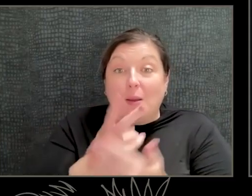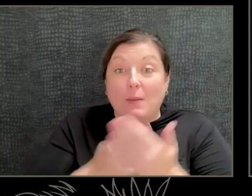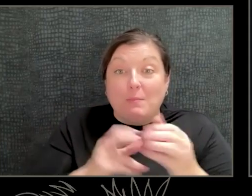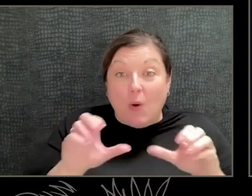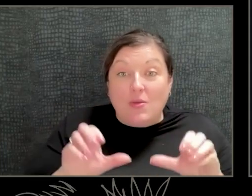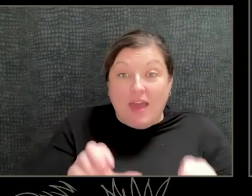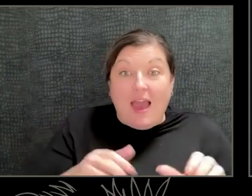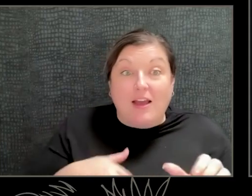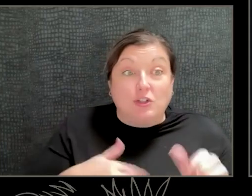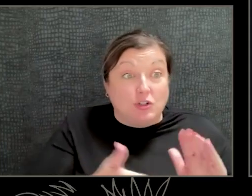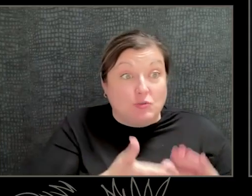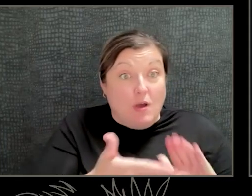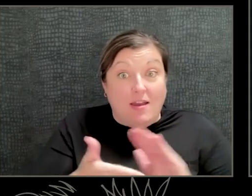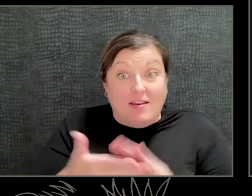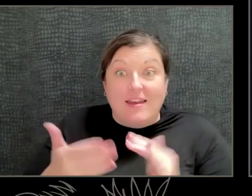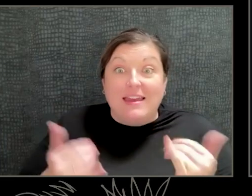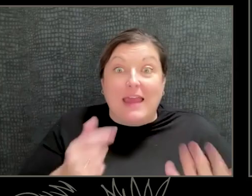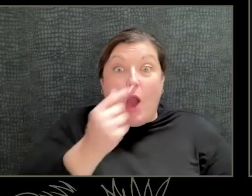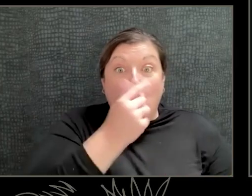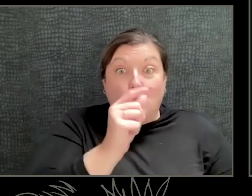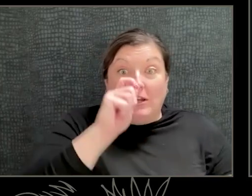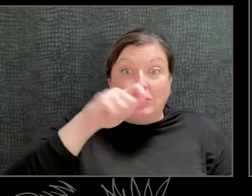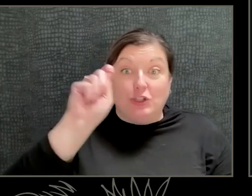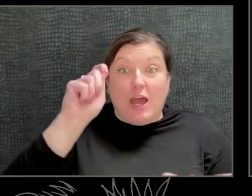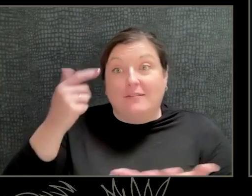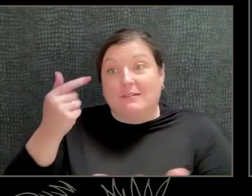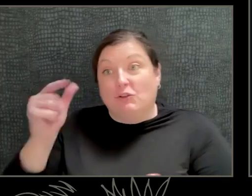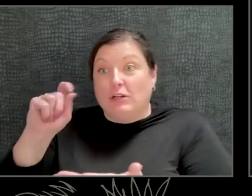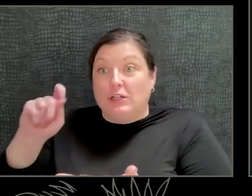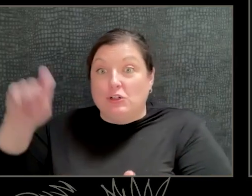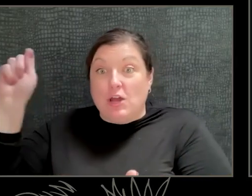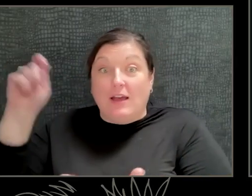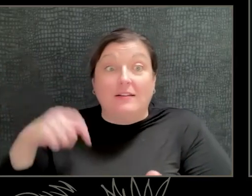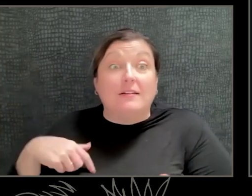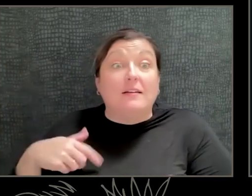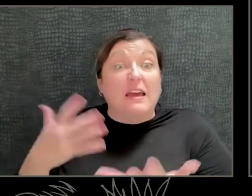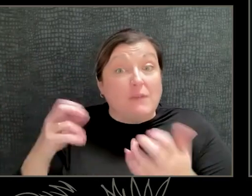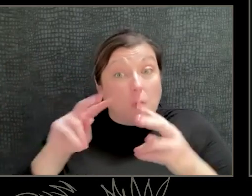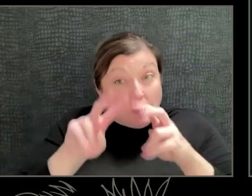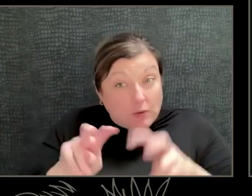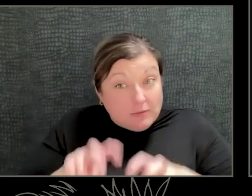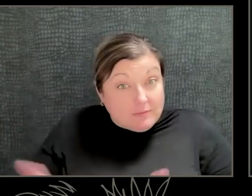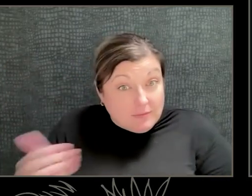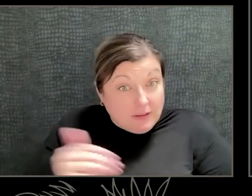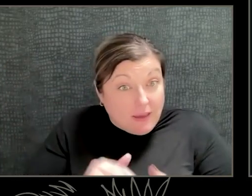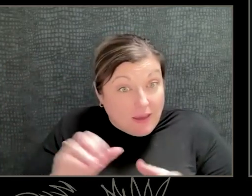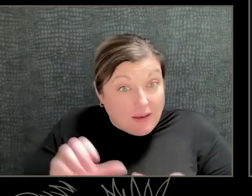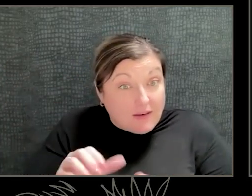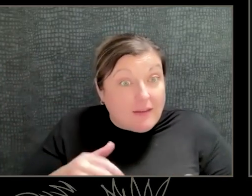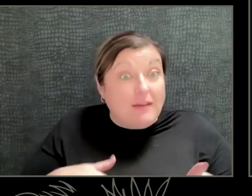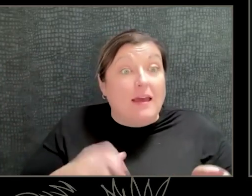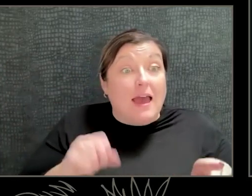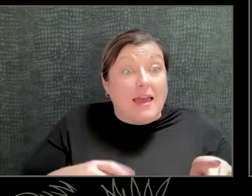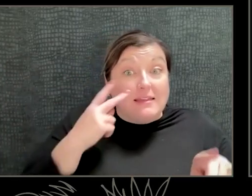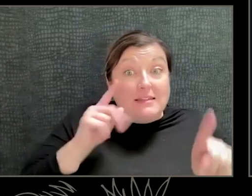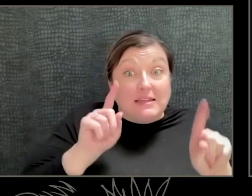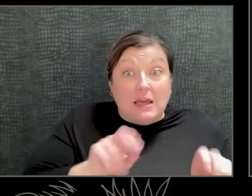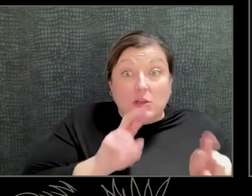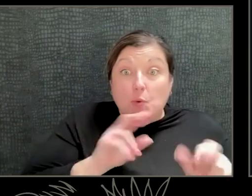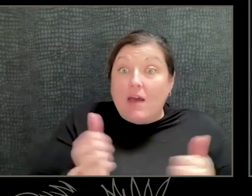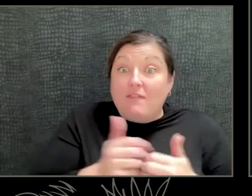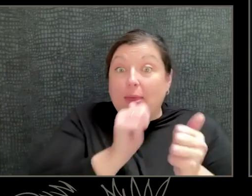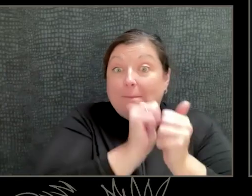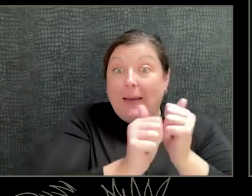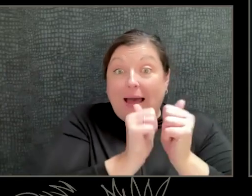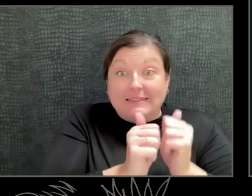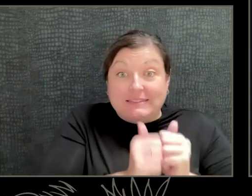have green check marks. And then if I were to dig into those actions again, I can see the test reports that show that everything is passing. I